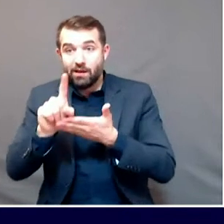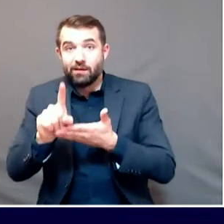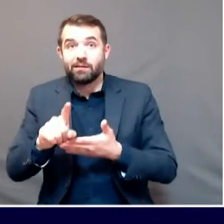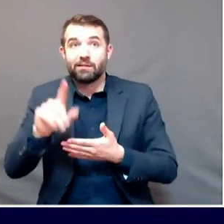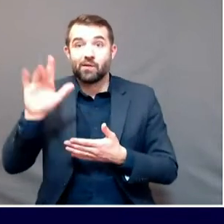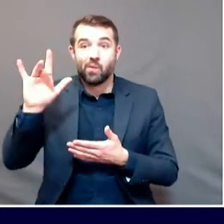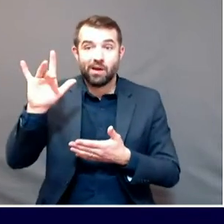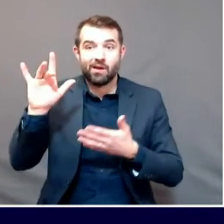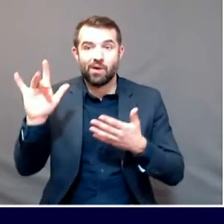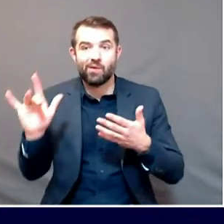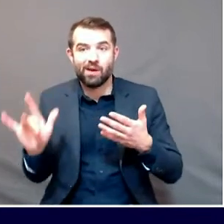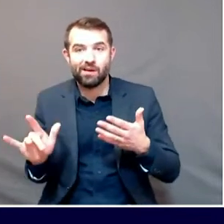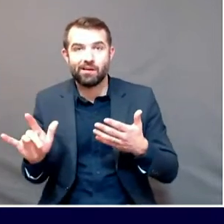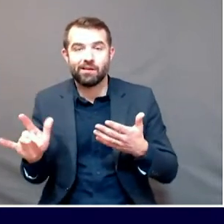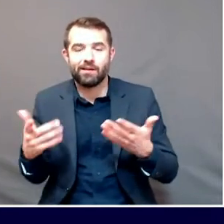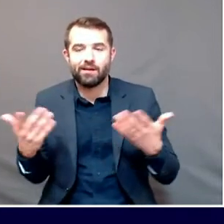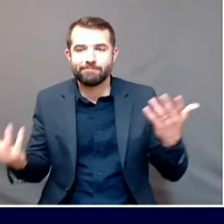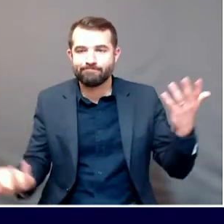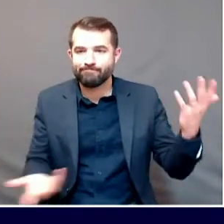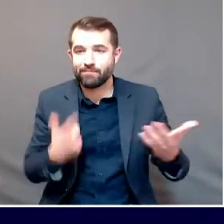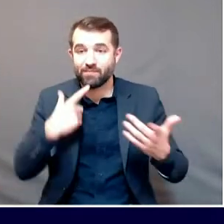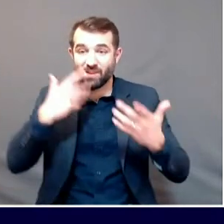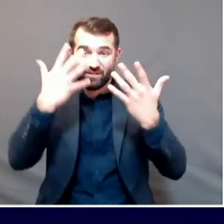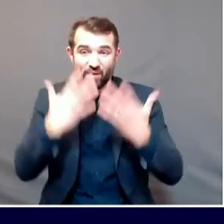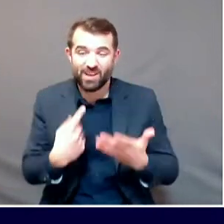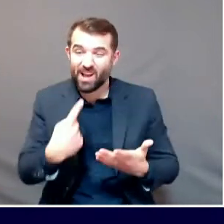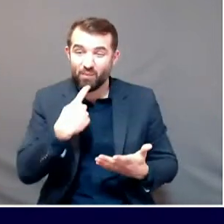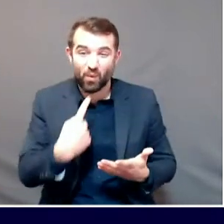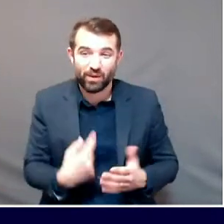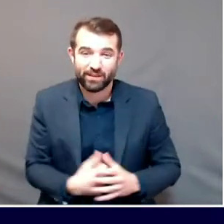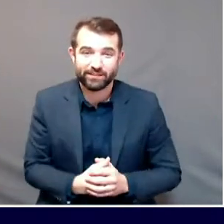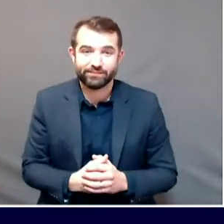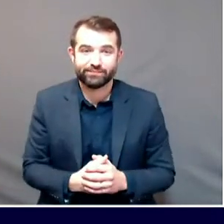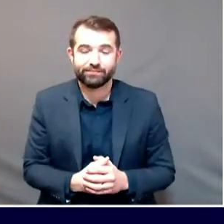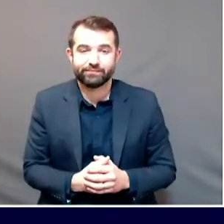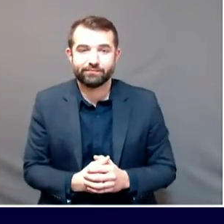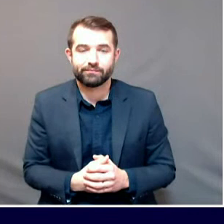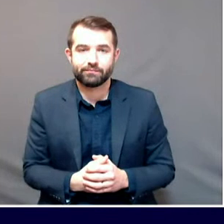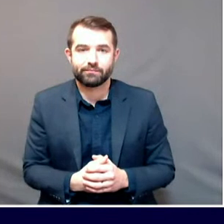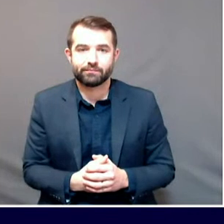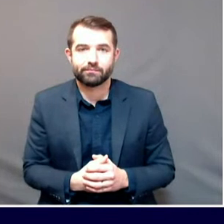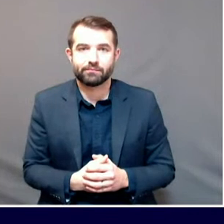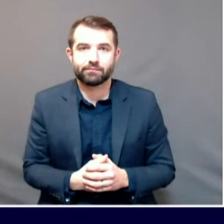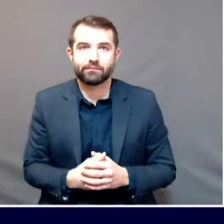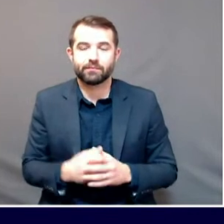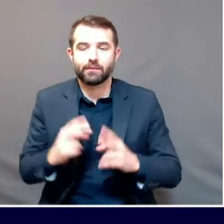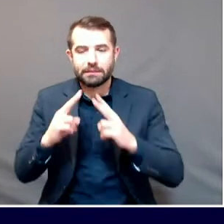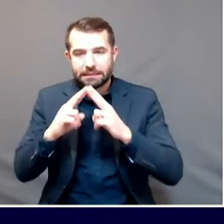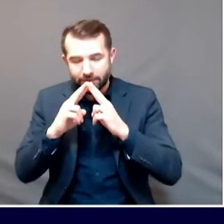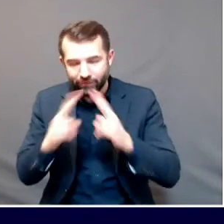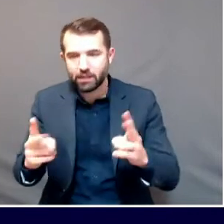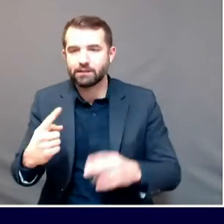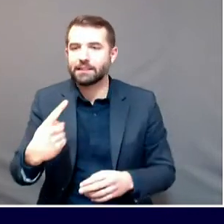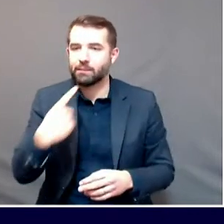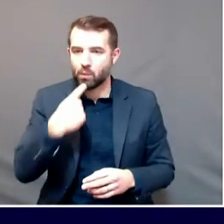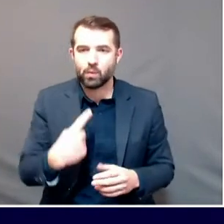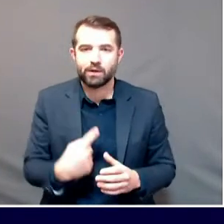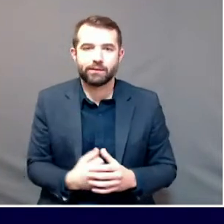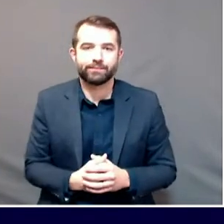just unfortunate. And we of course are disappointed, and we wish it didn't have to be this way.